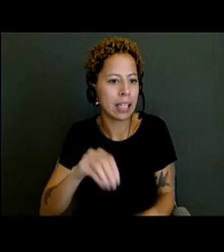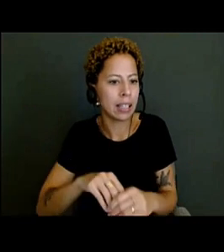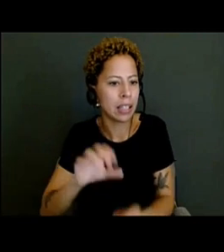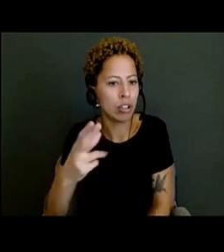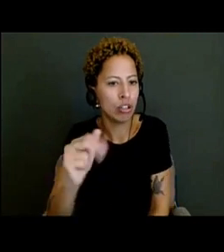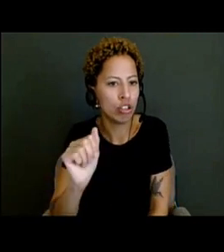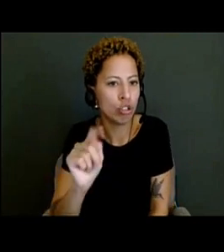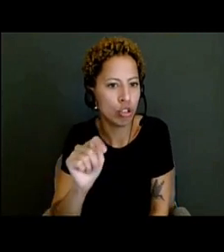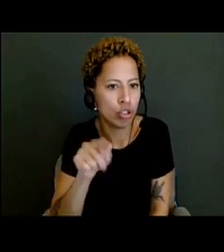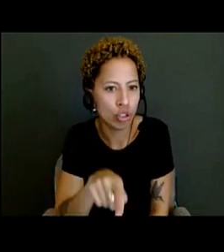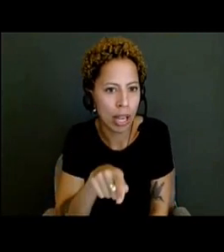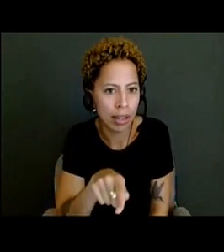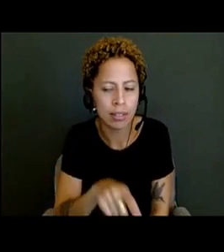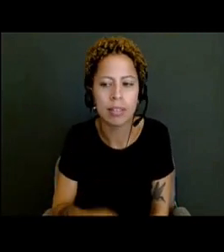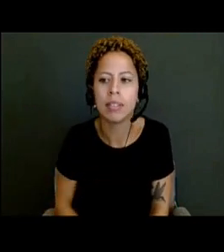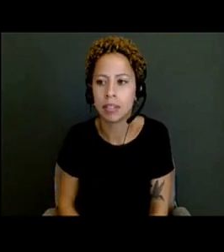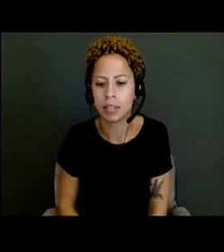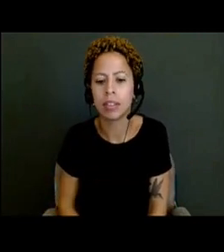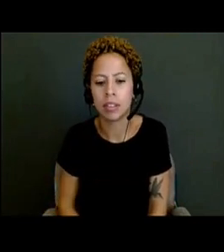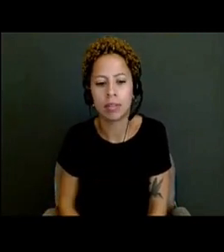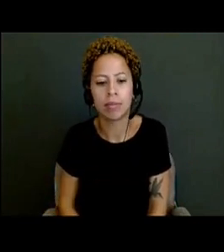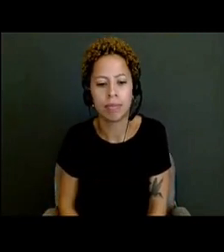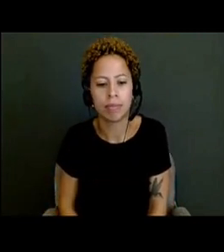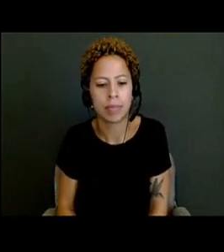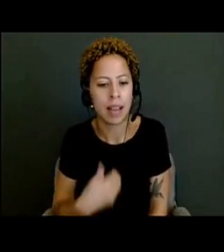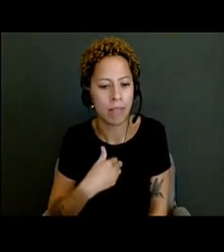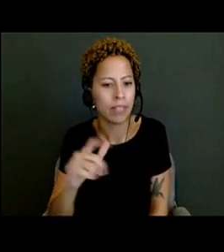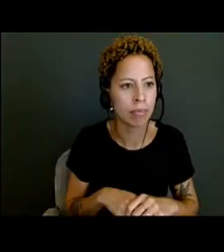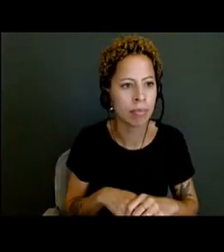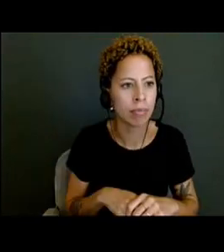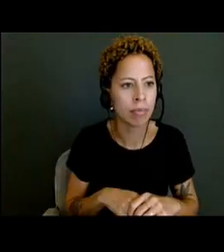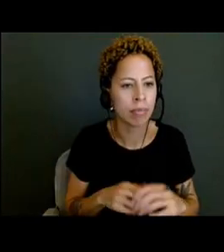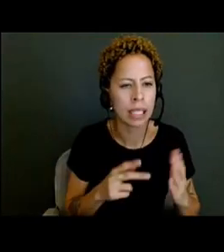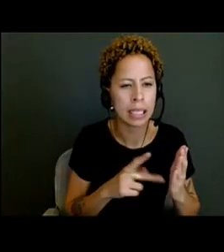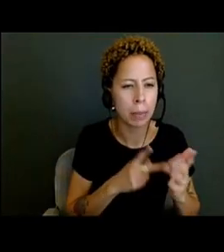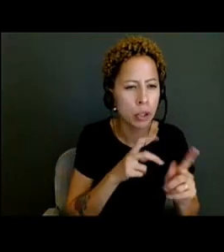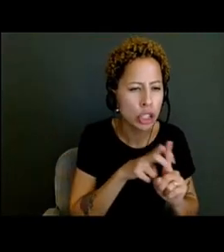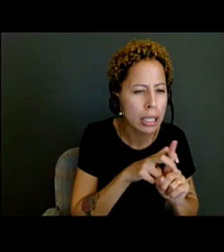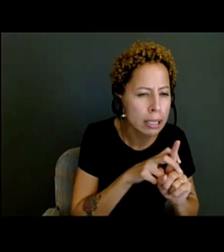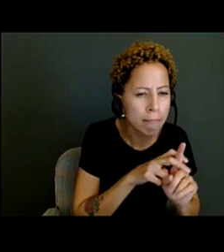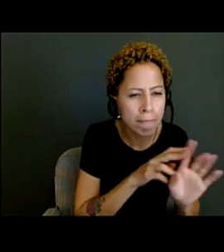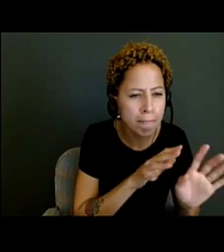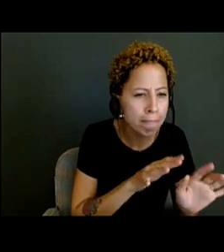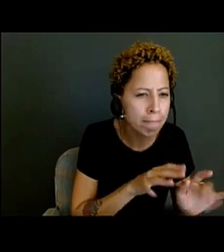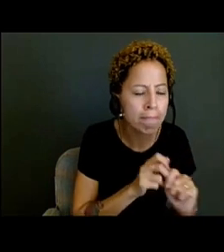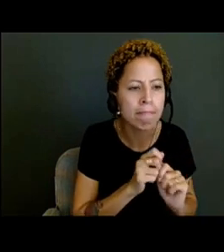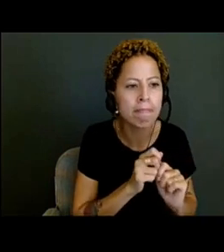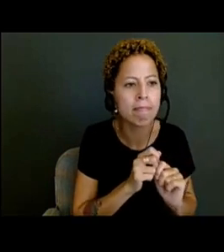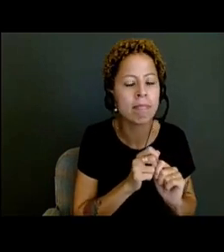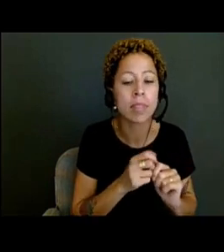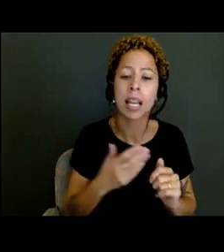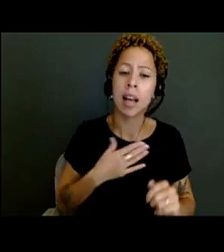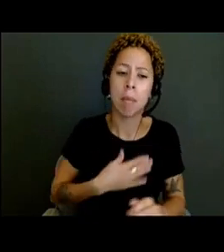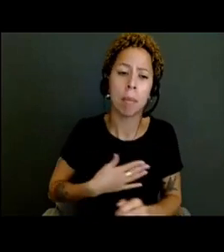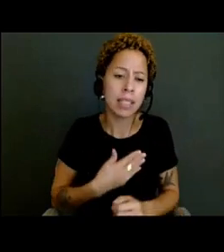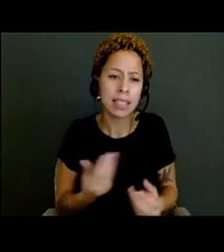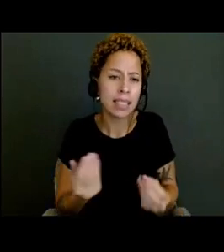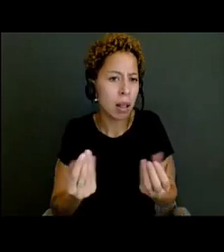our link for the feedback form. Please let me know how everything went. If